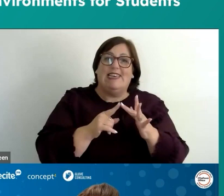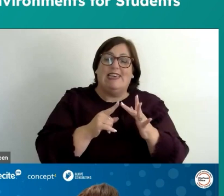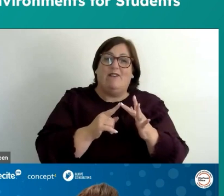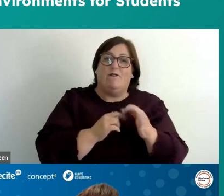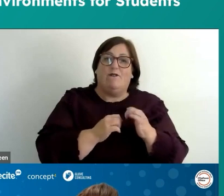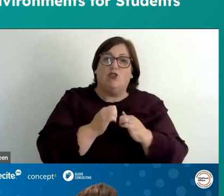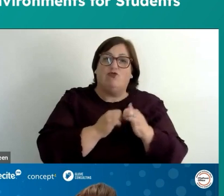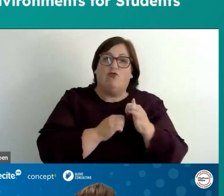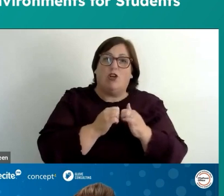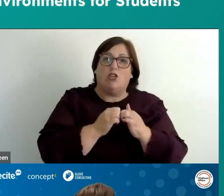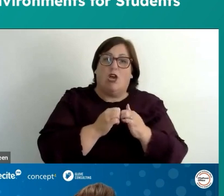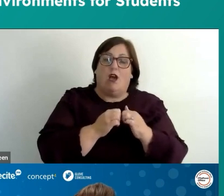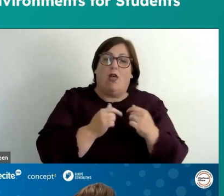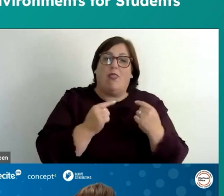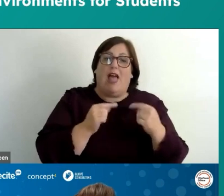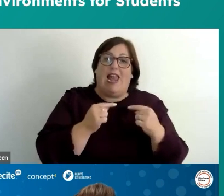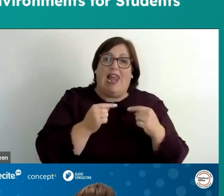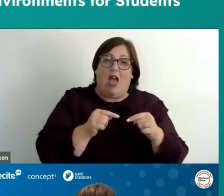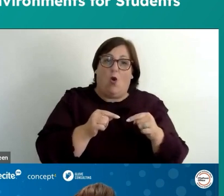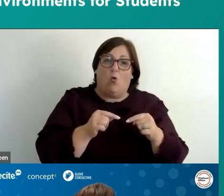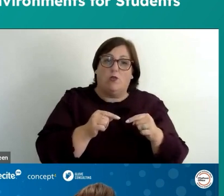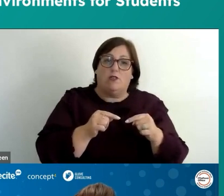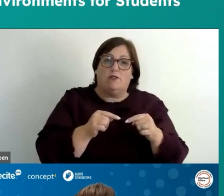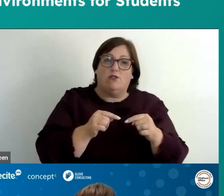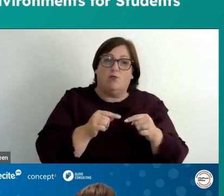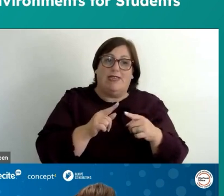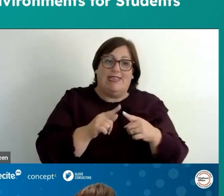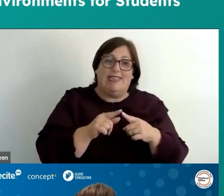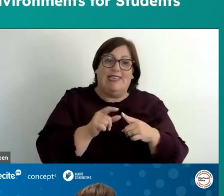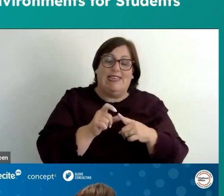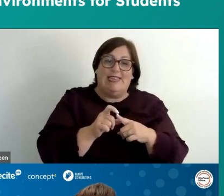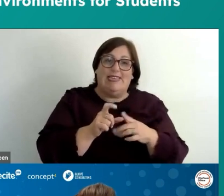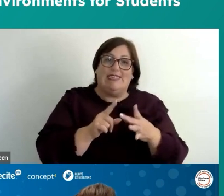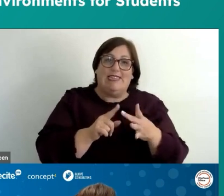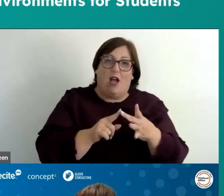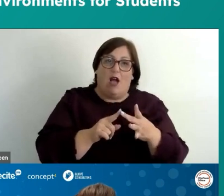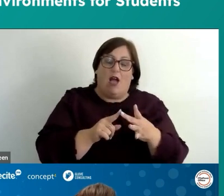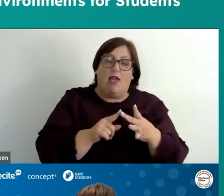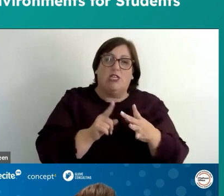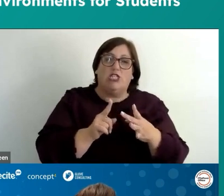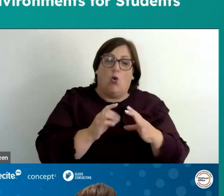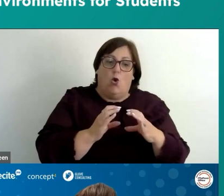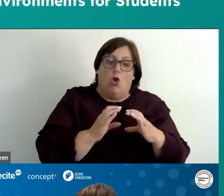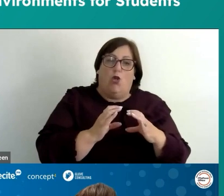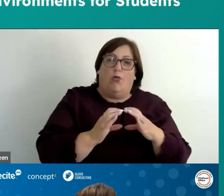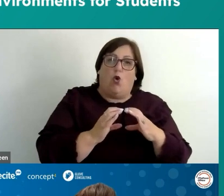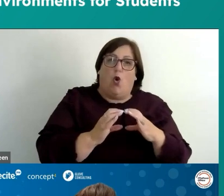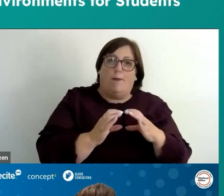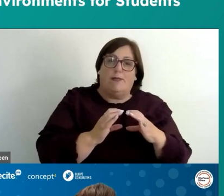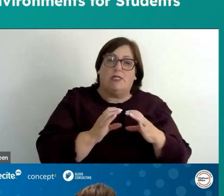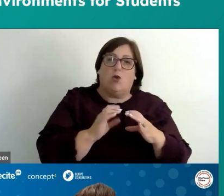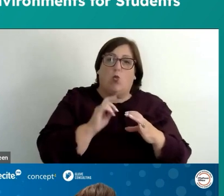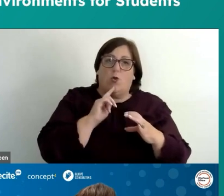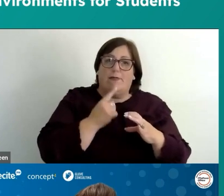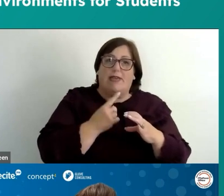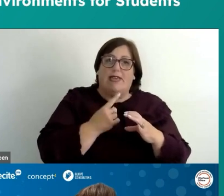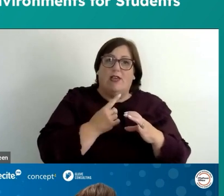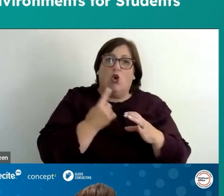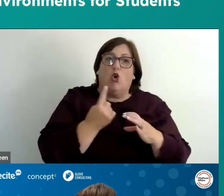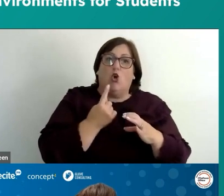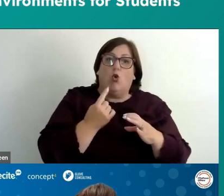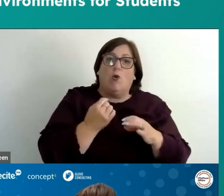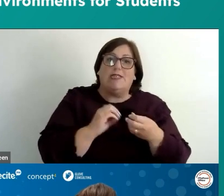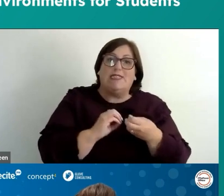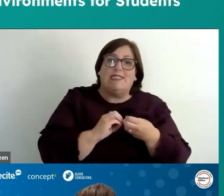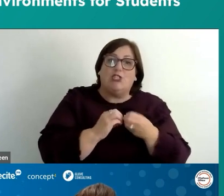EDI? So, so comms infrastructure for me would be who's generating those PDFs, how are they being